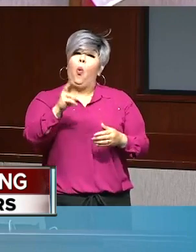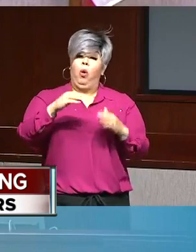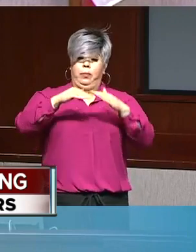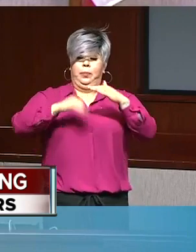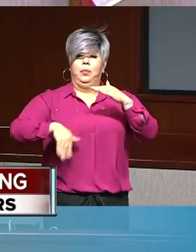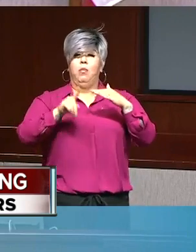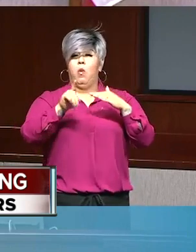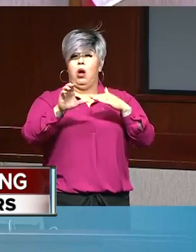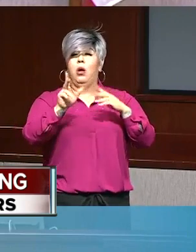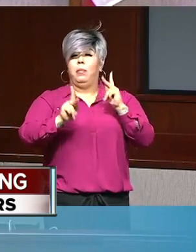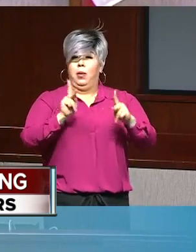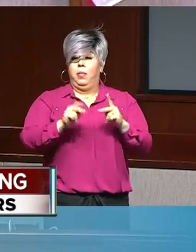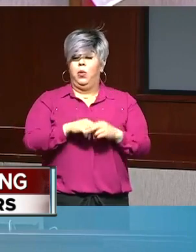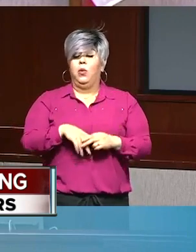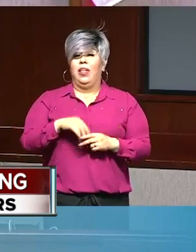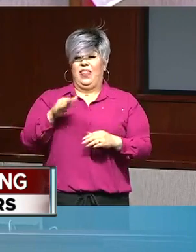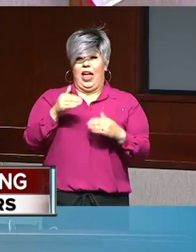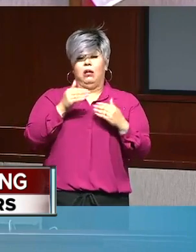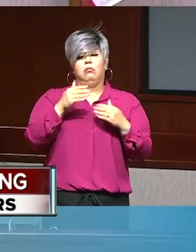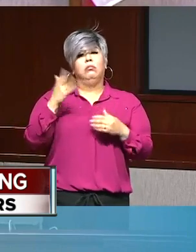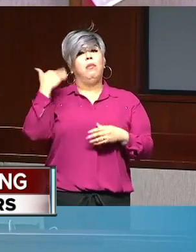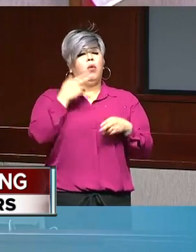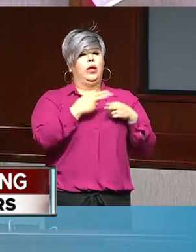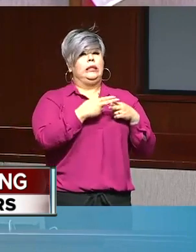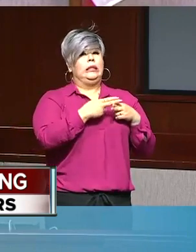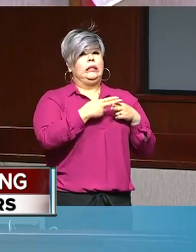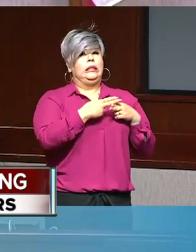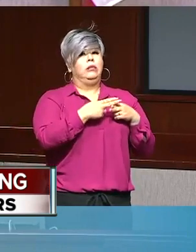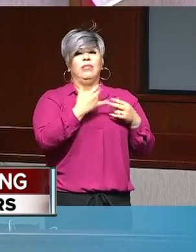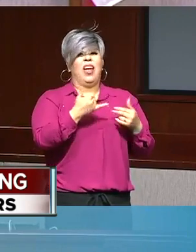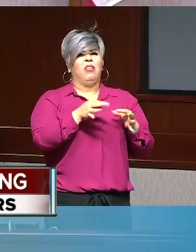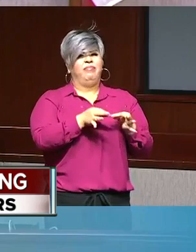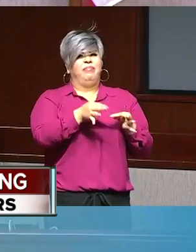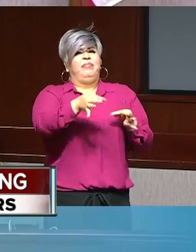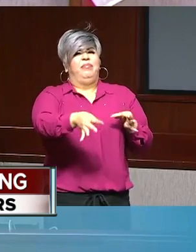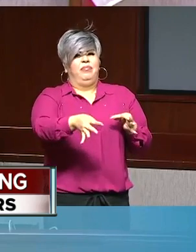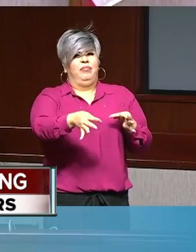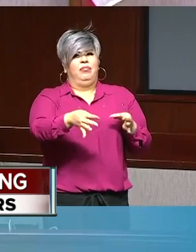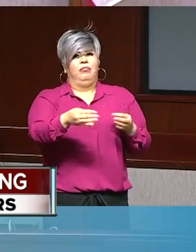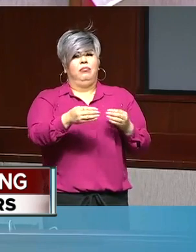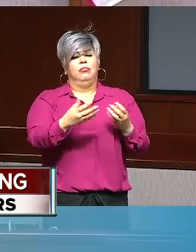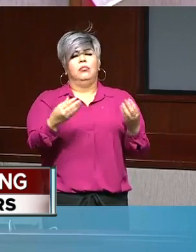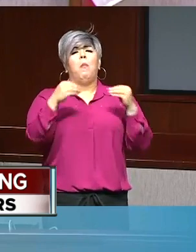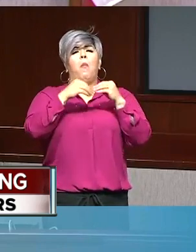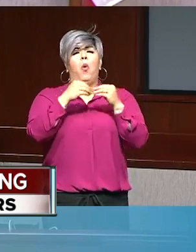governor has extended that period of time for an additional 3 weeks.